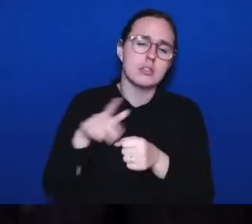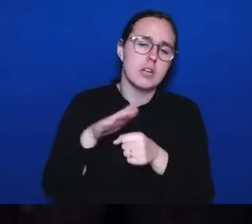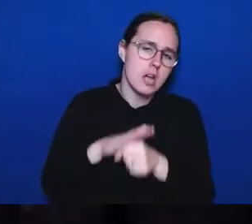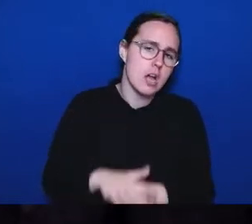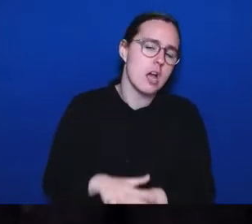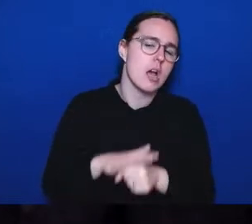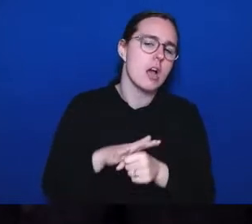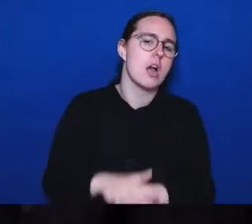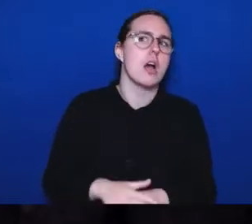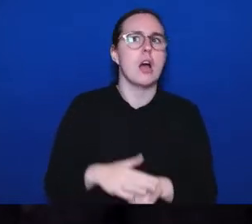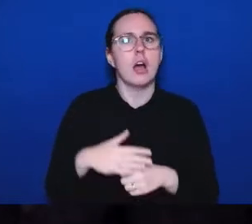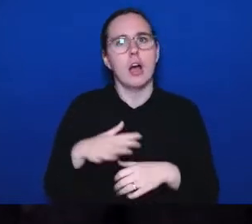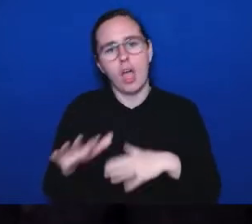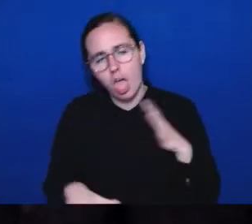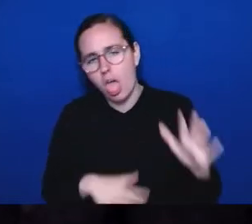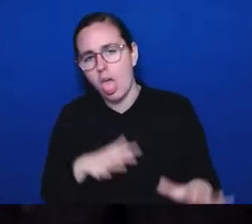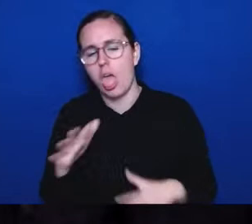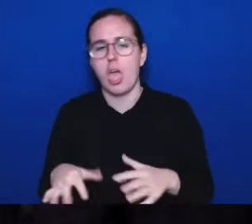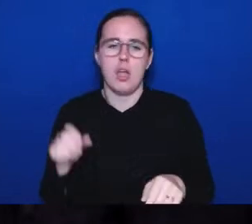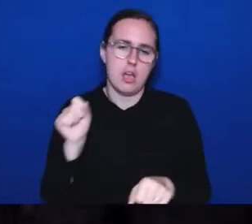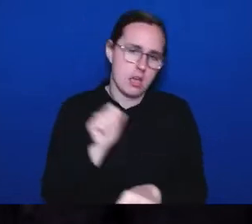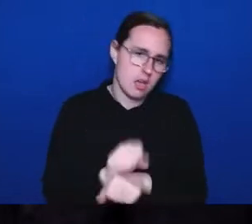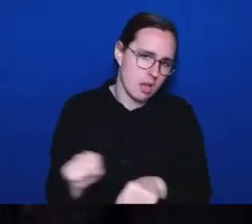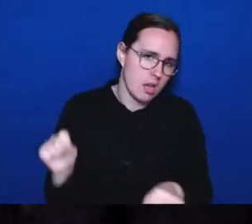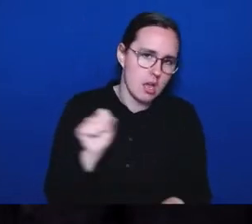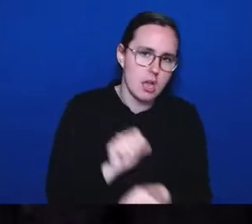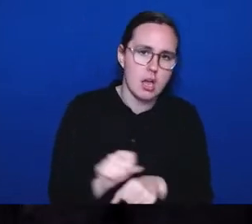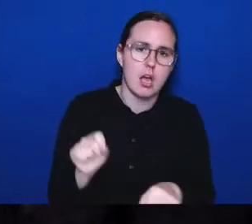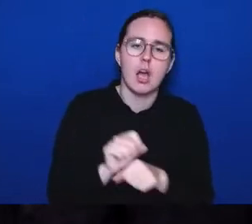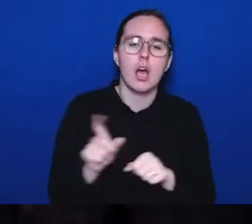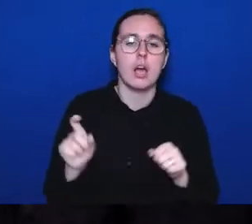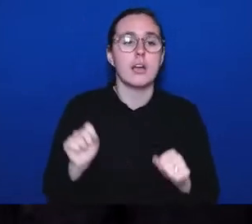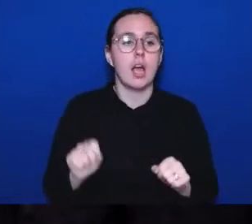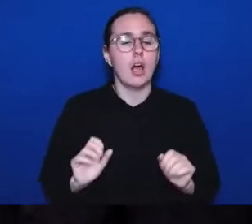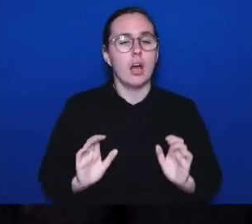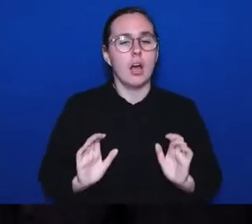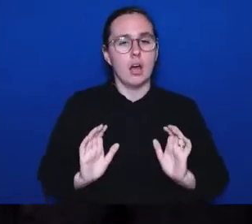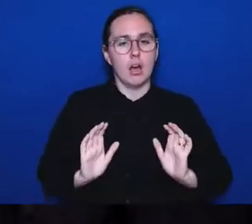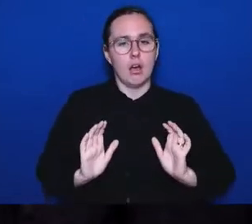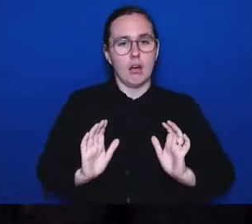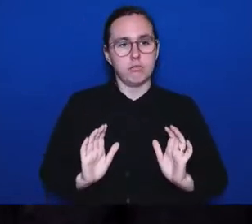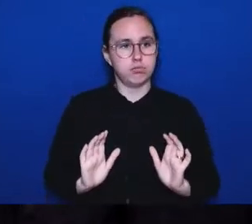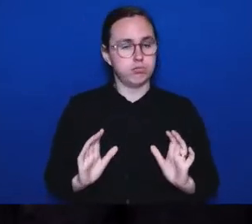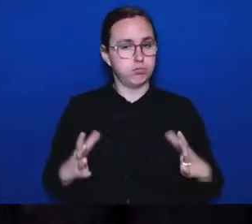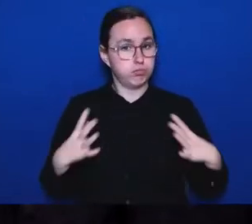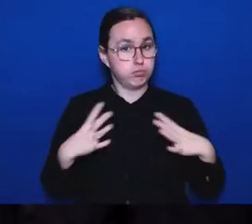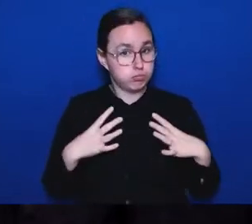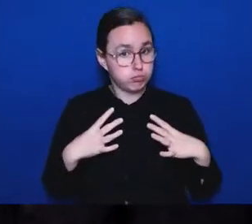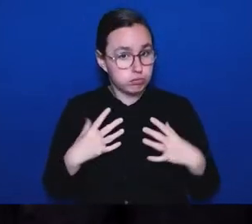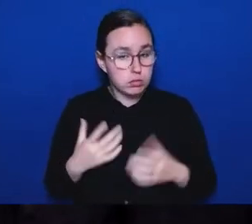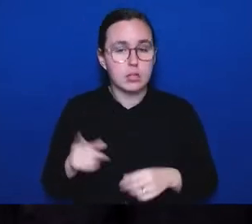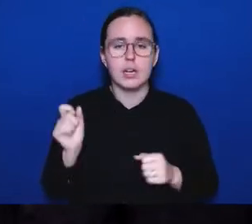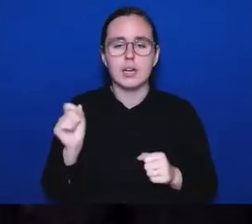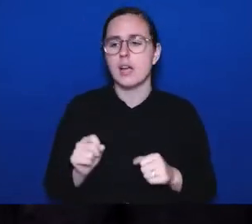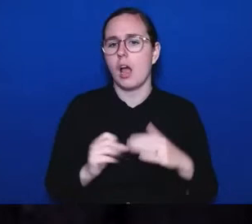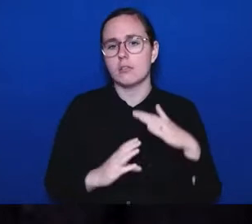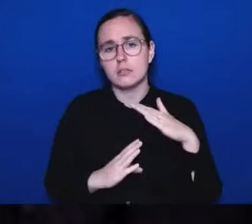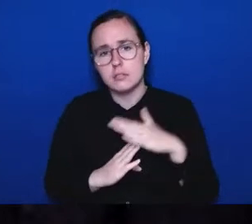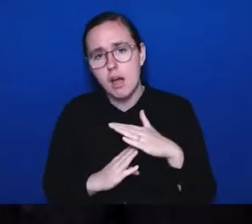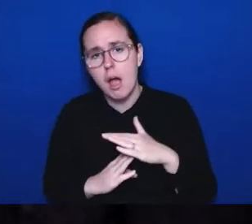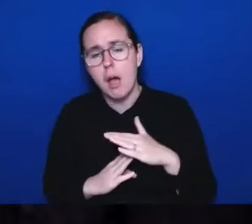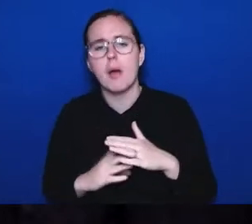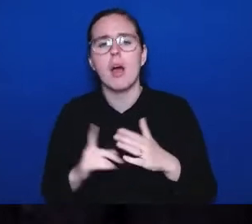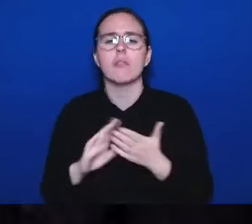demands on them. This will enable them to have a healthier working environment. And that's all we can hope for, is to create better